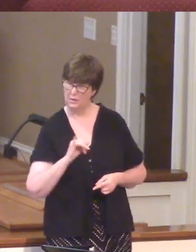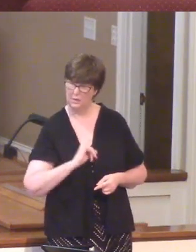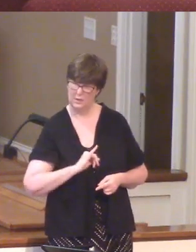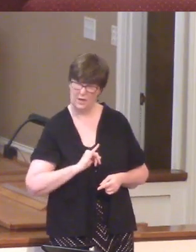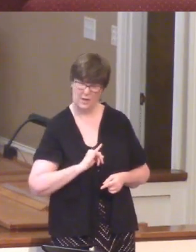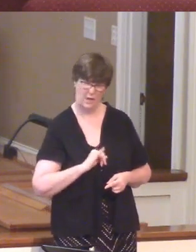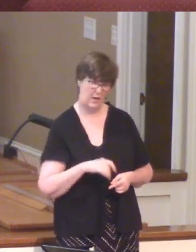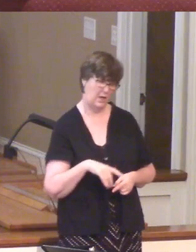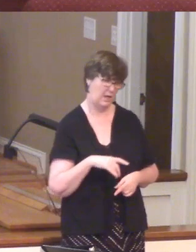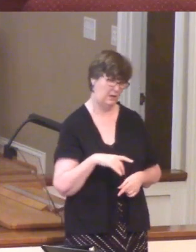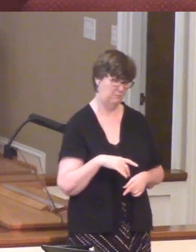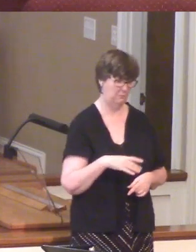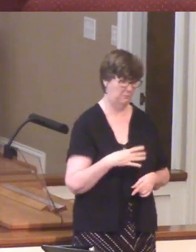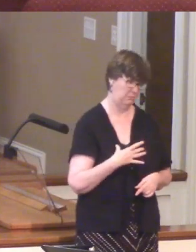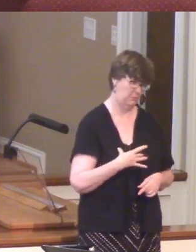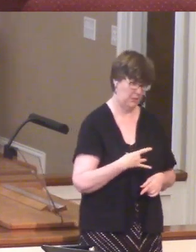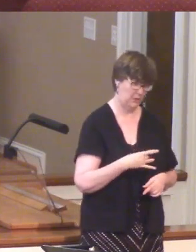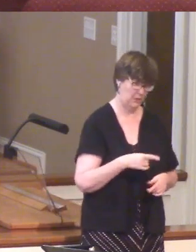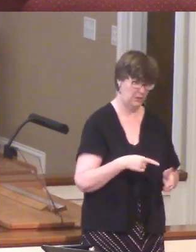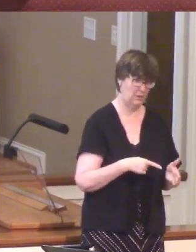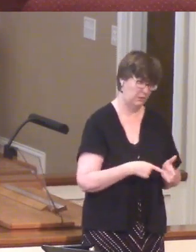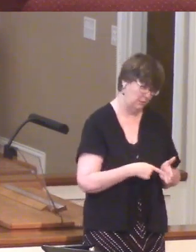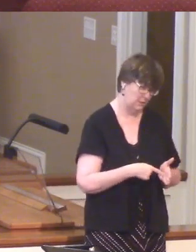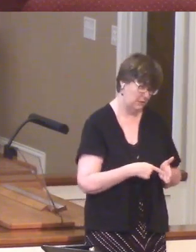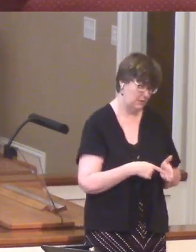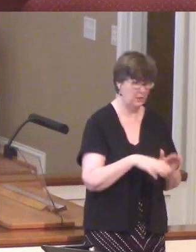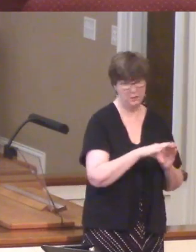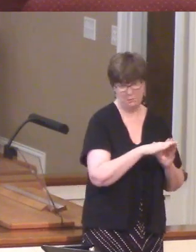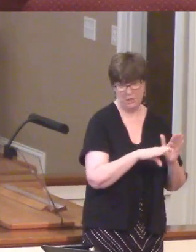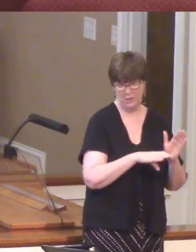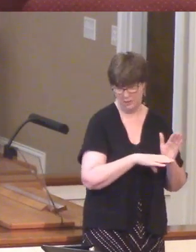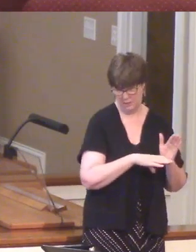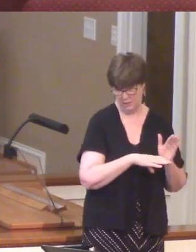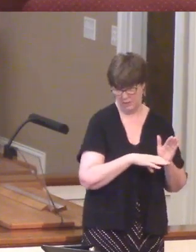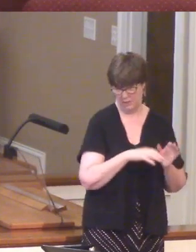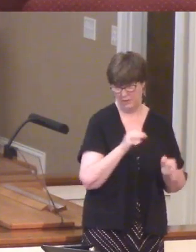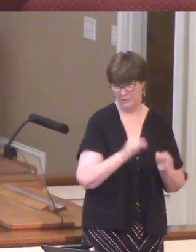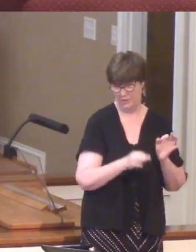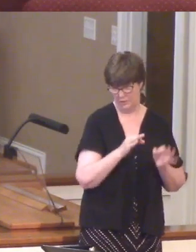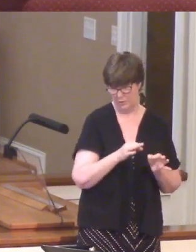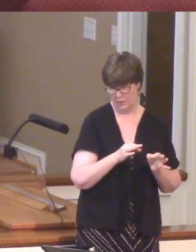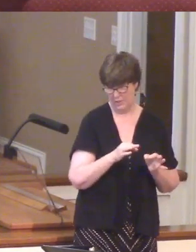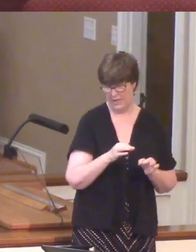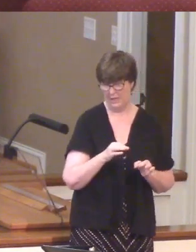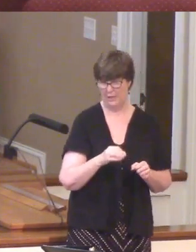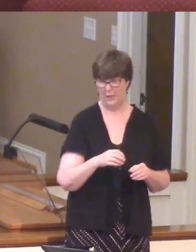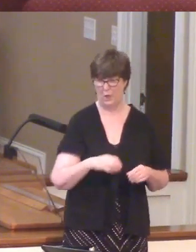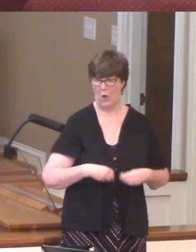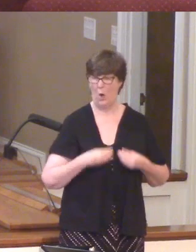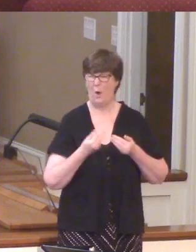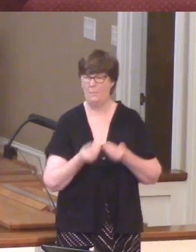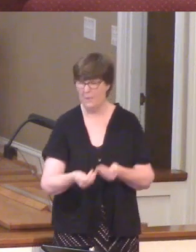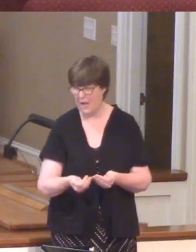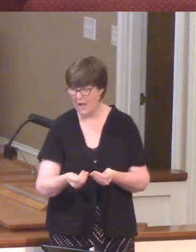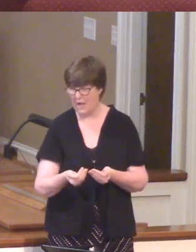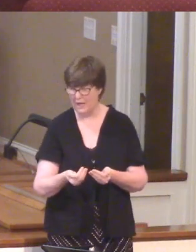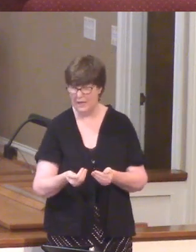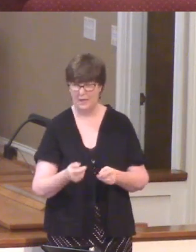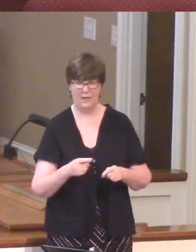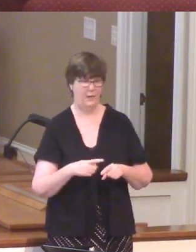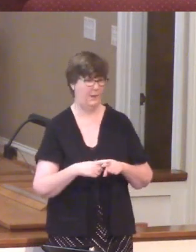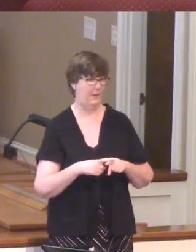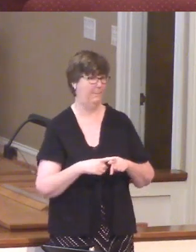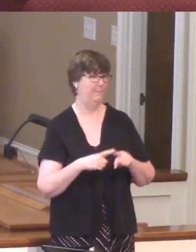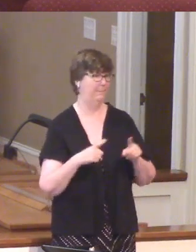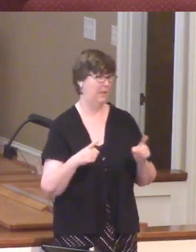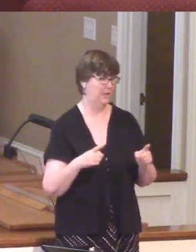mean, if there is one commandment that I can obey instead of 613, and compliance to one makes